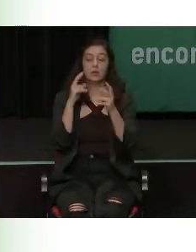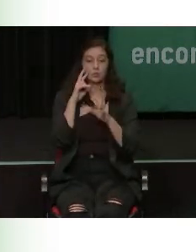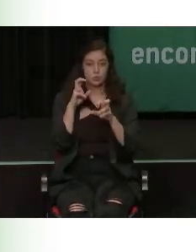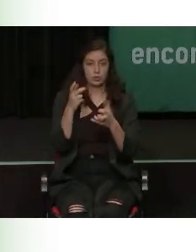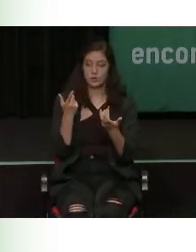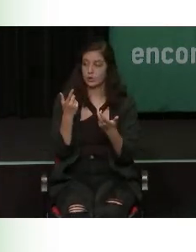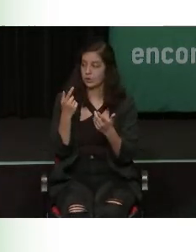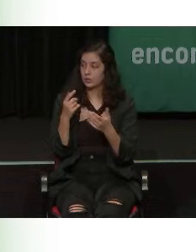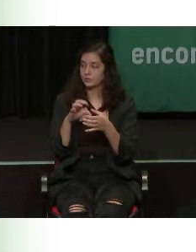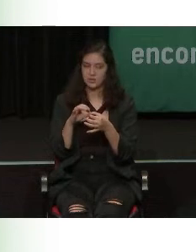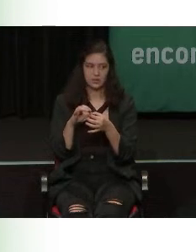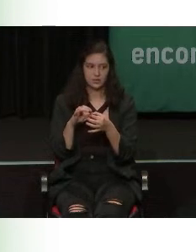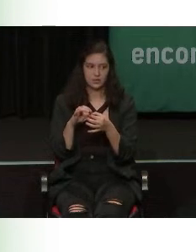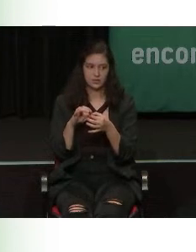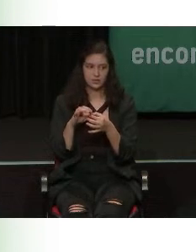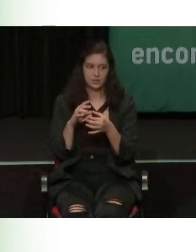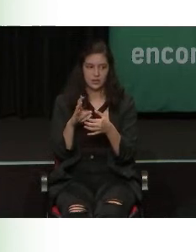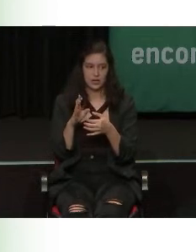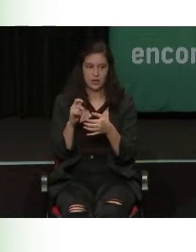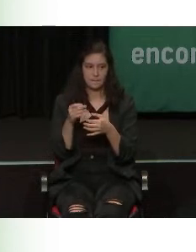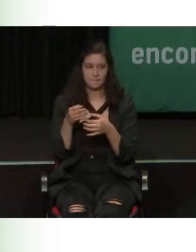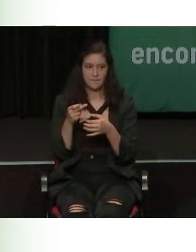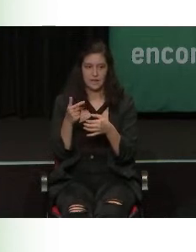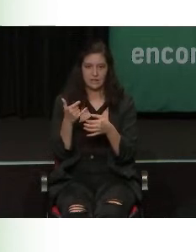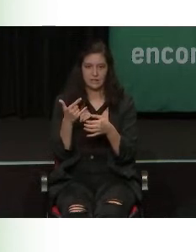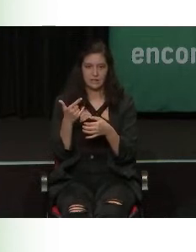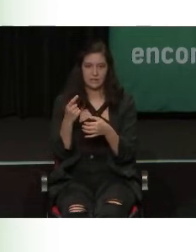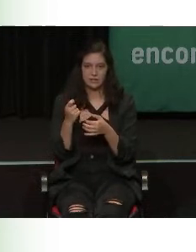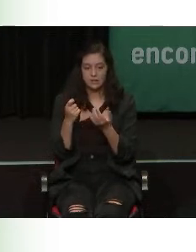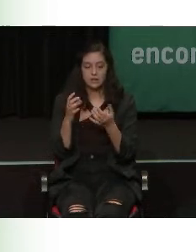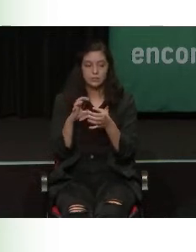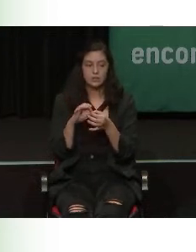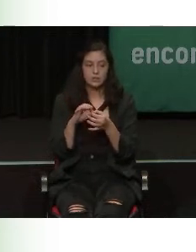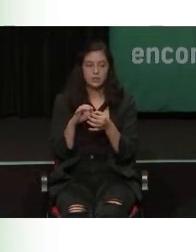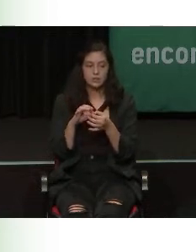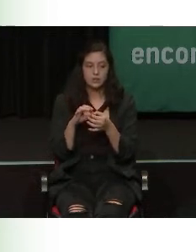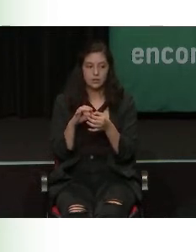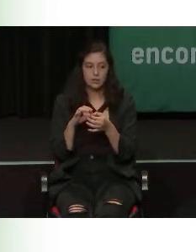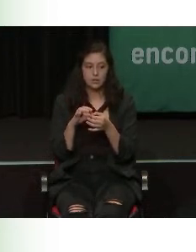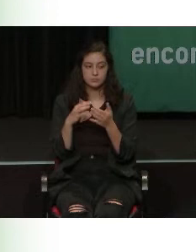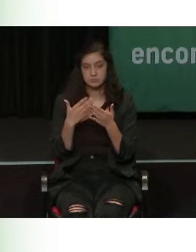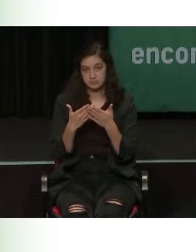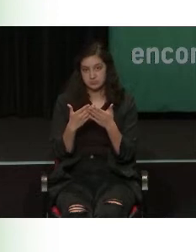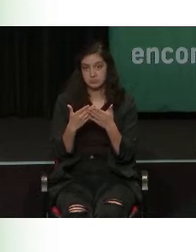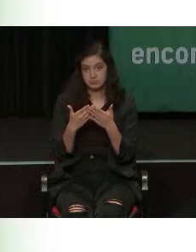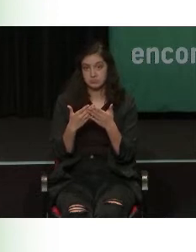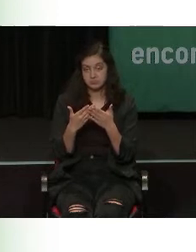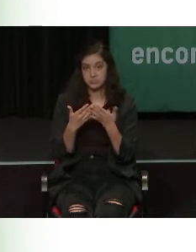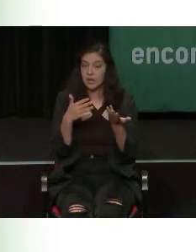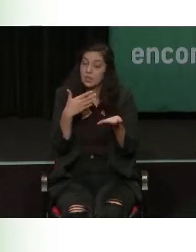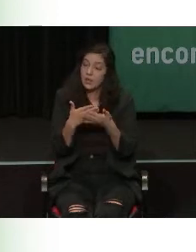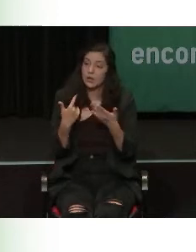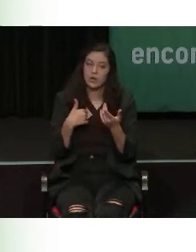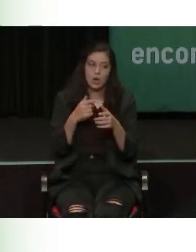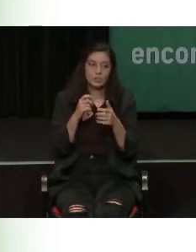for hepatitis C was not patented as is, but the API itself, the